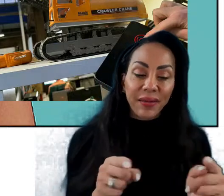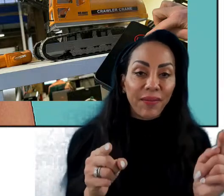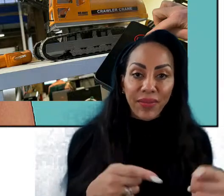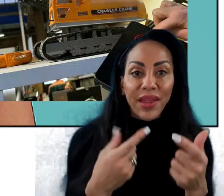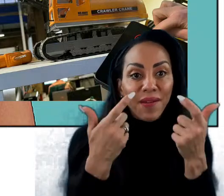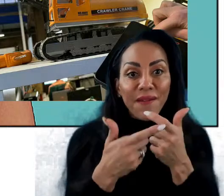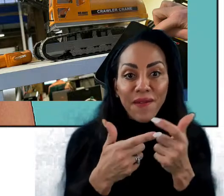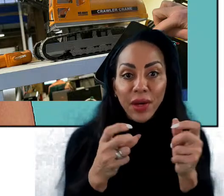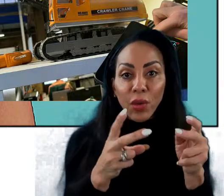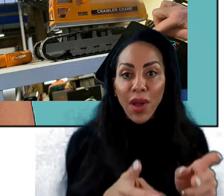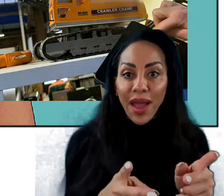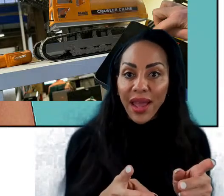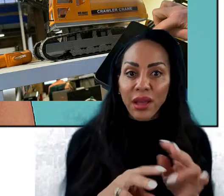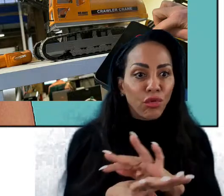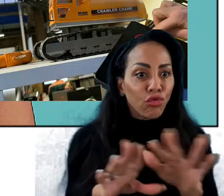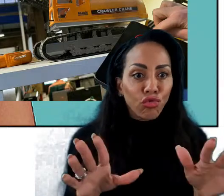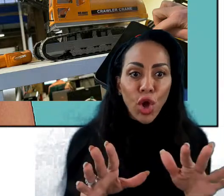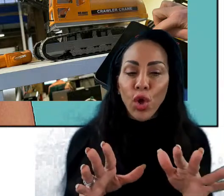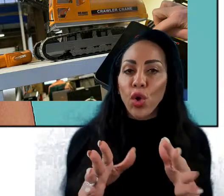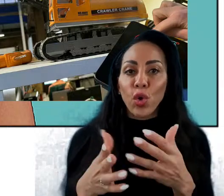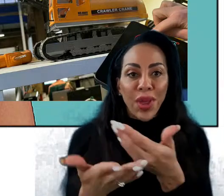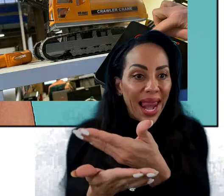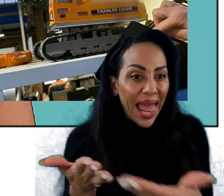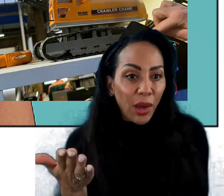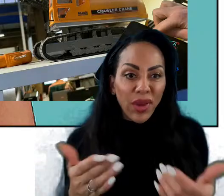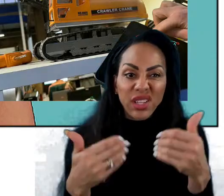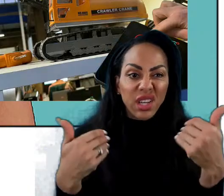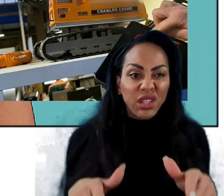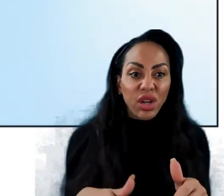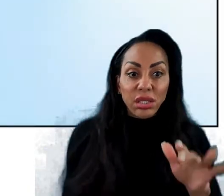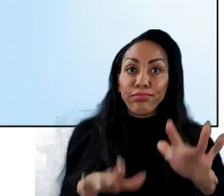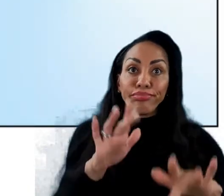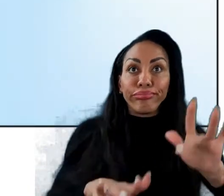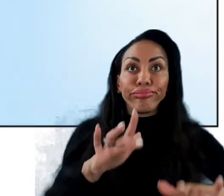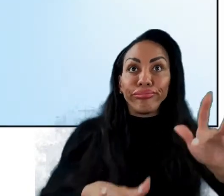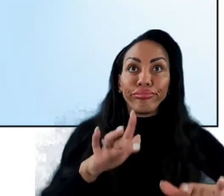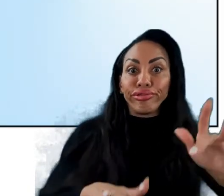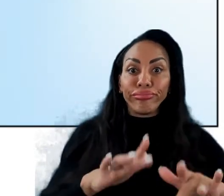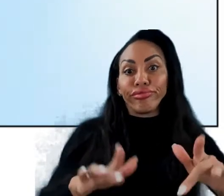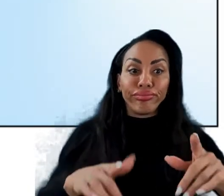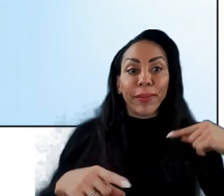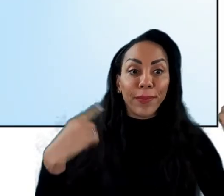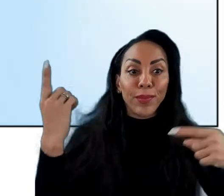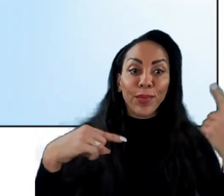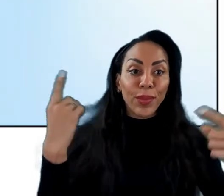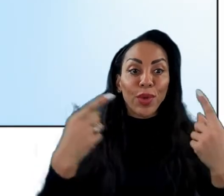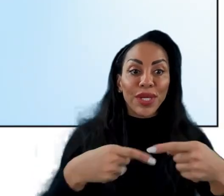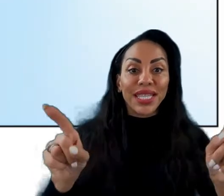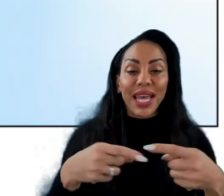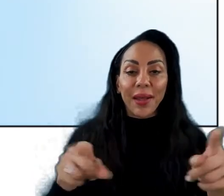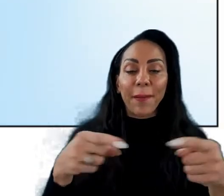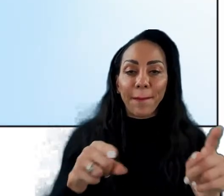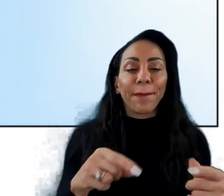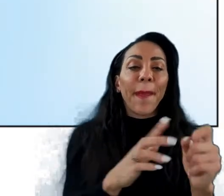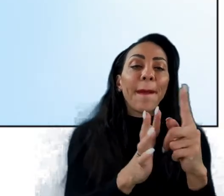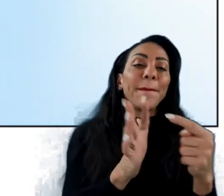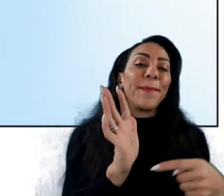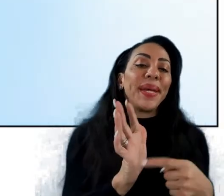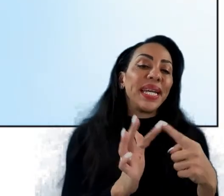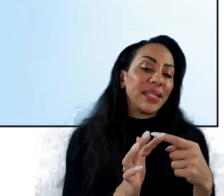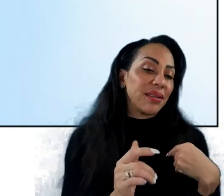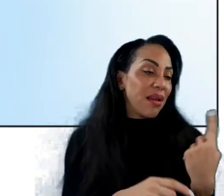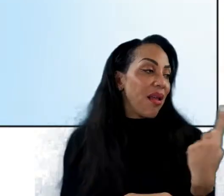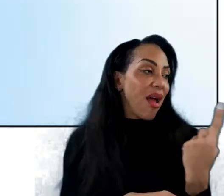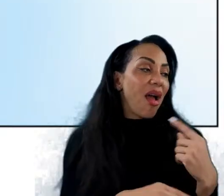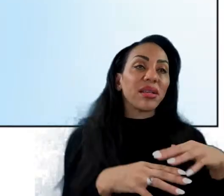direct, live, object-based sound and play. It's lots of fun. So when Pete and I first started 5 of 12 and thinking of